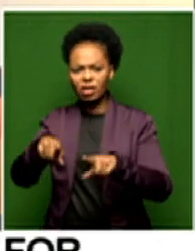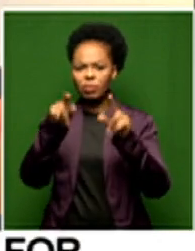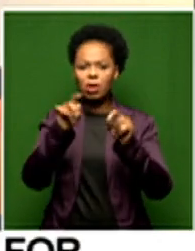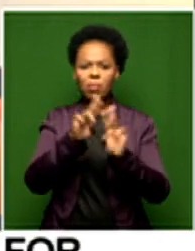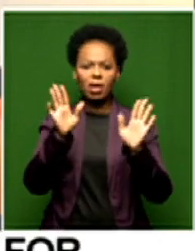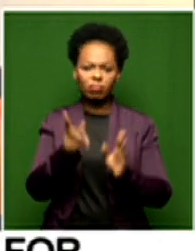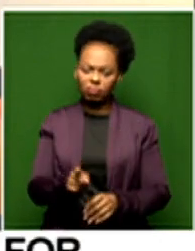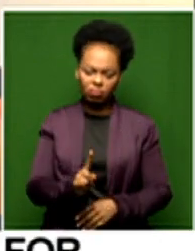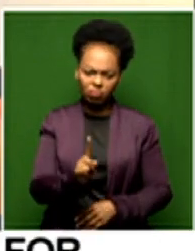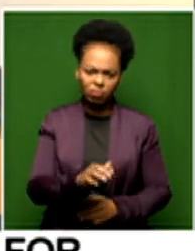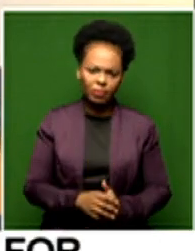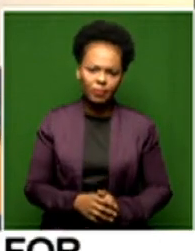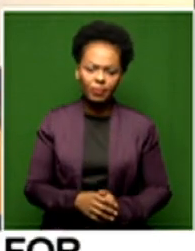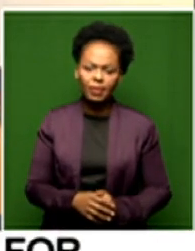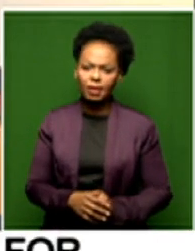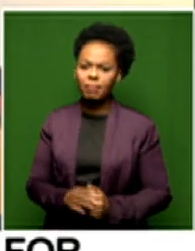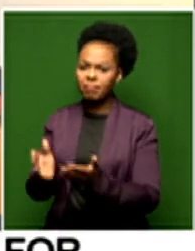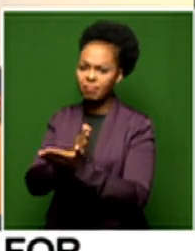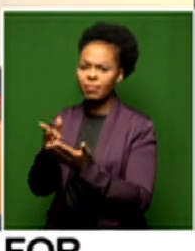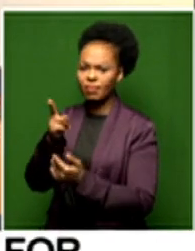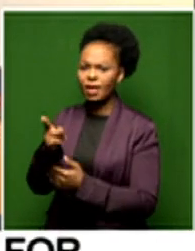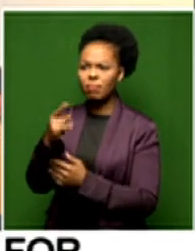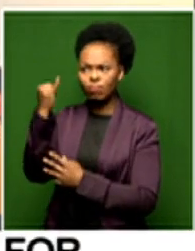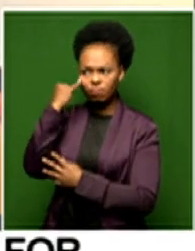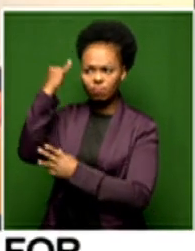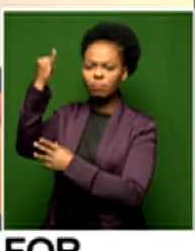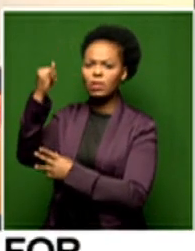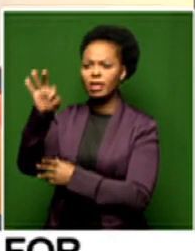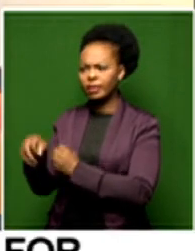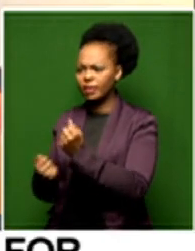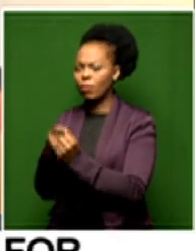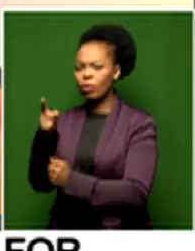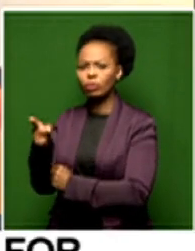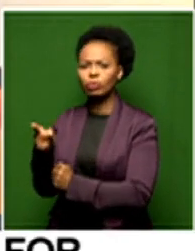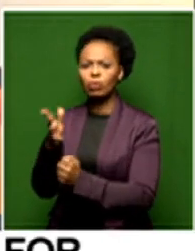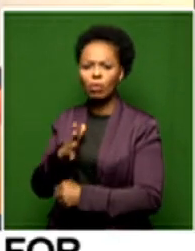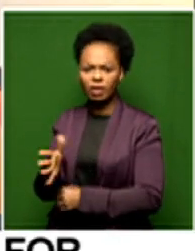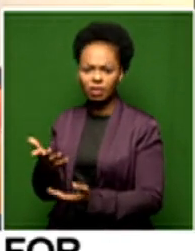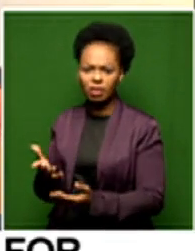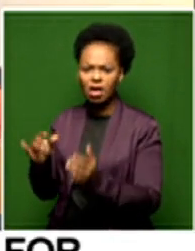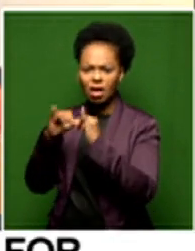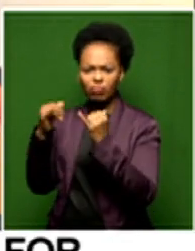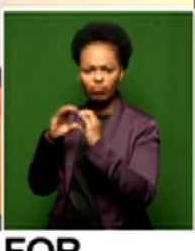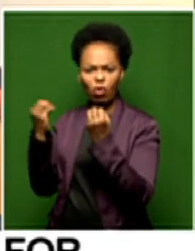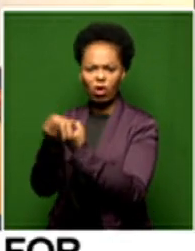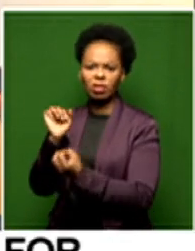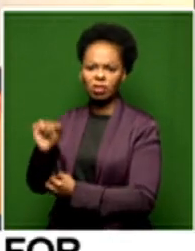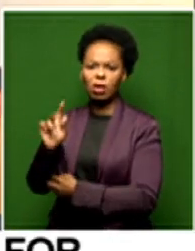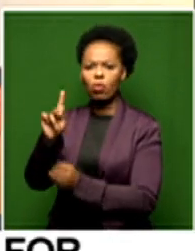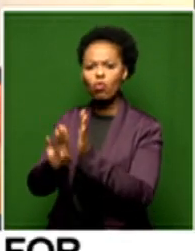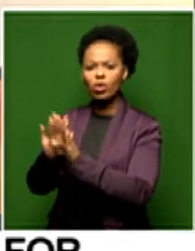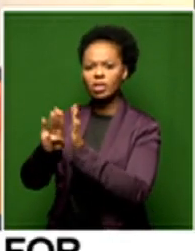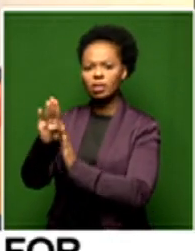are taken by this kind of initiative and want to lend a hand to Khulisa, how do they go about doing that?